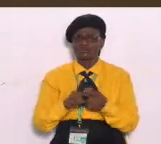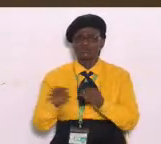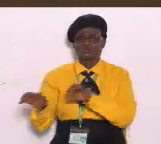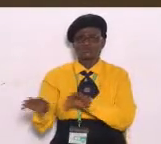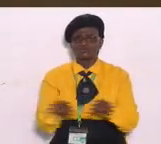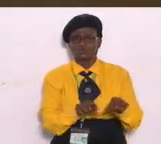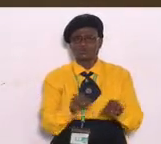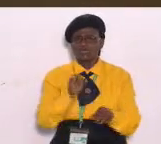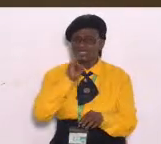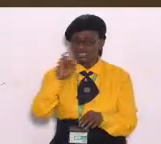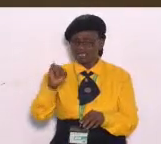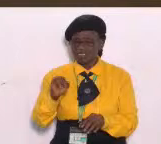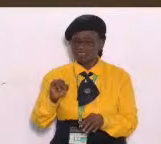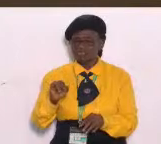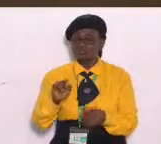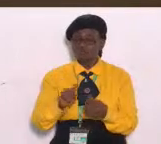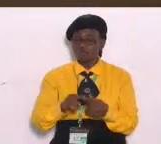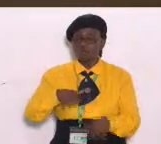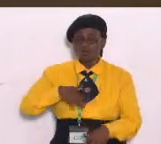is please him.